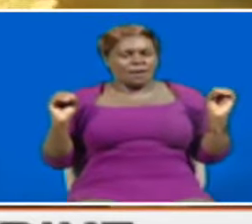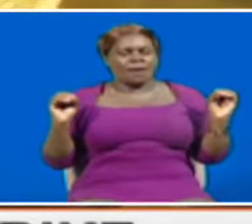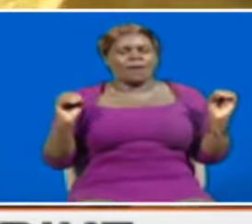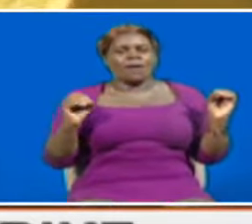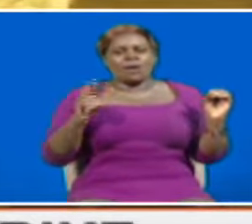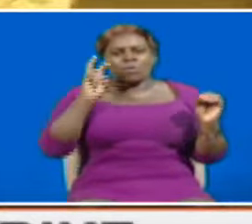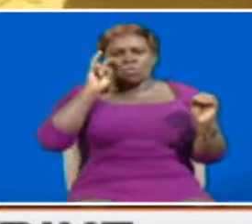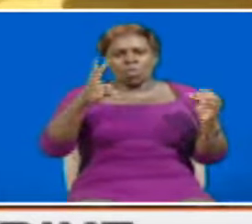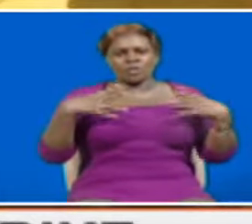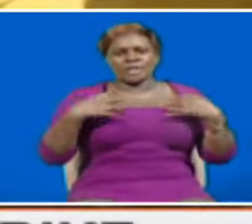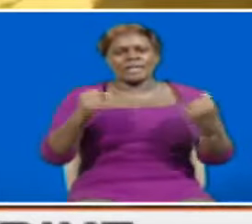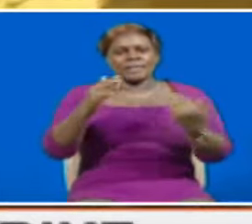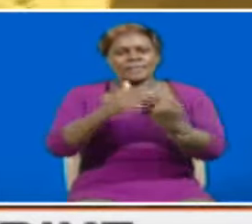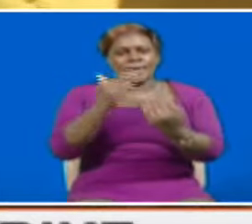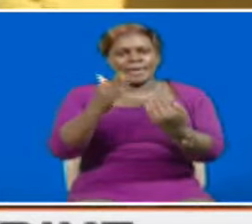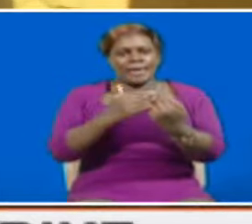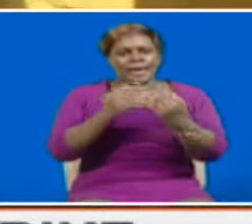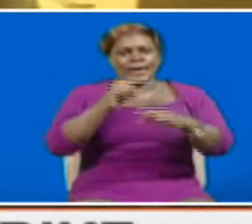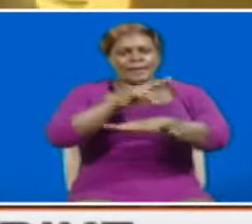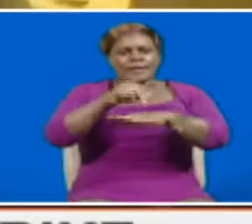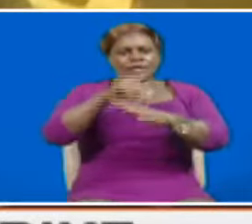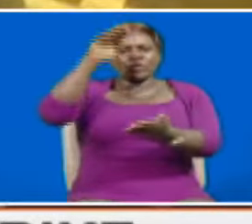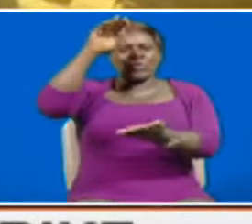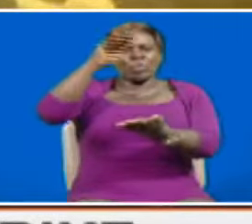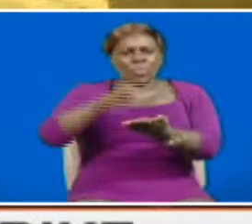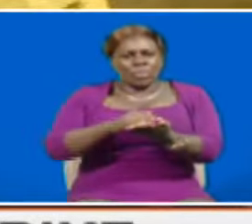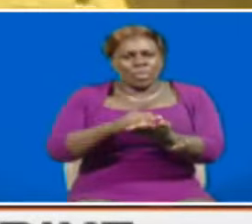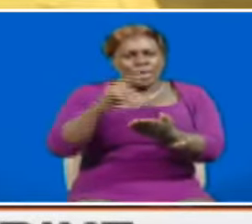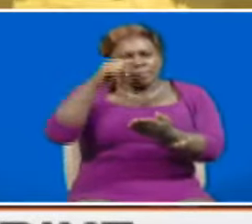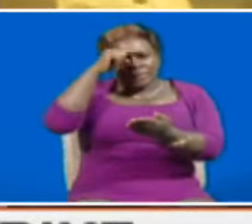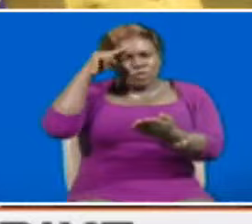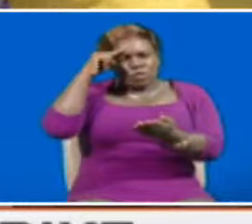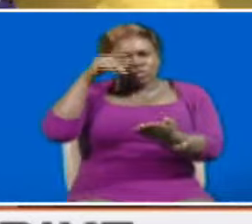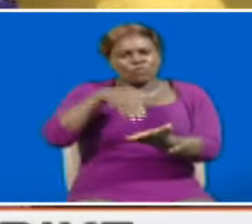watch the healthcare of this nation go down due to